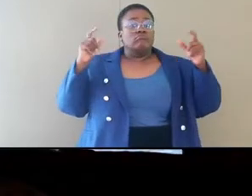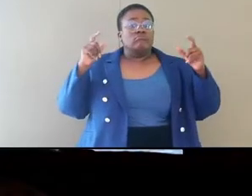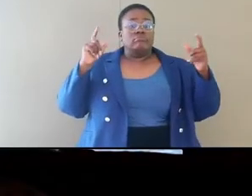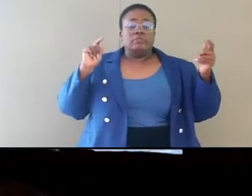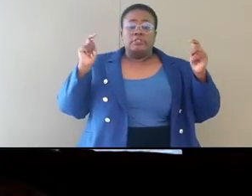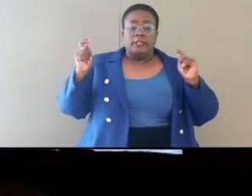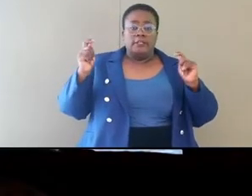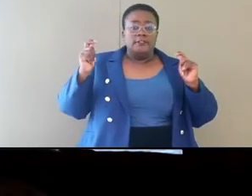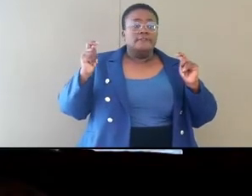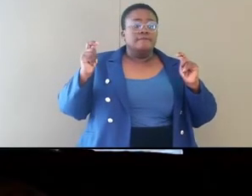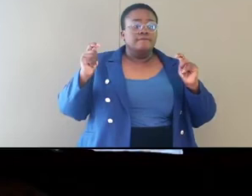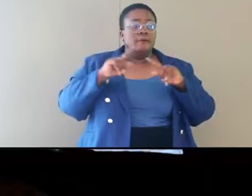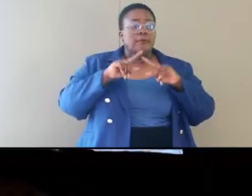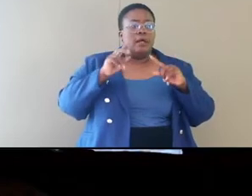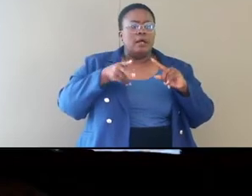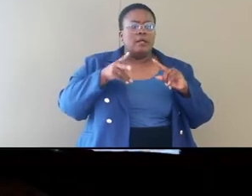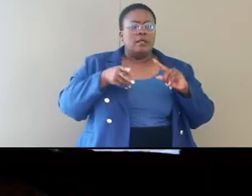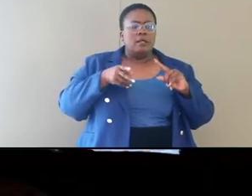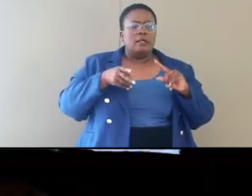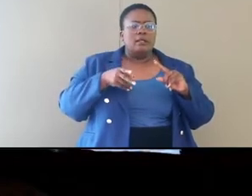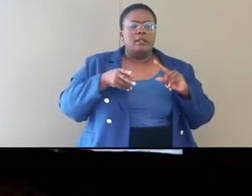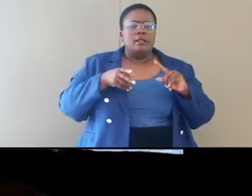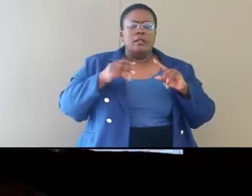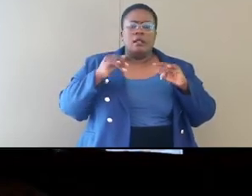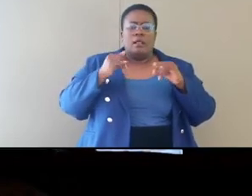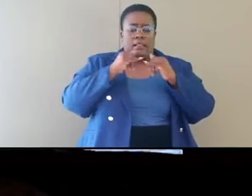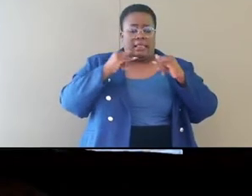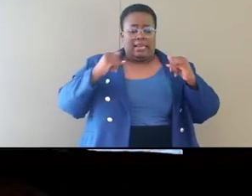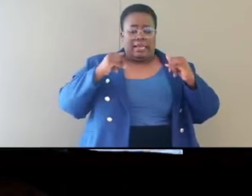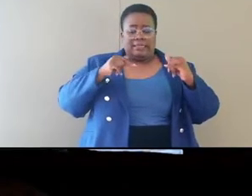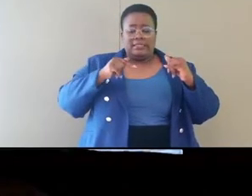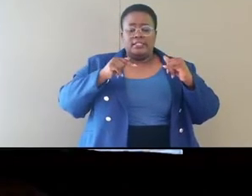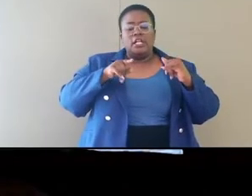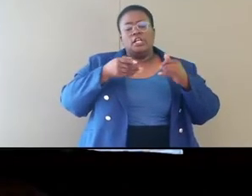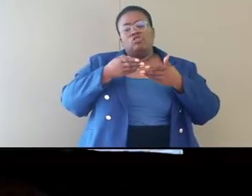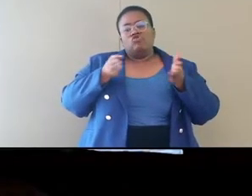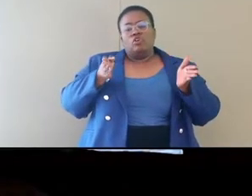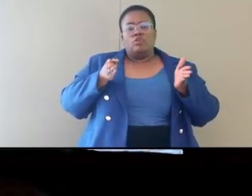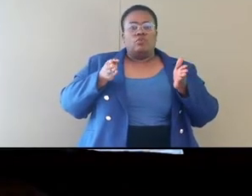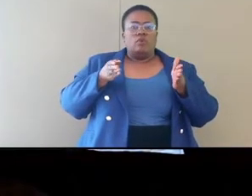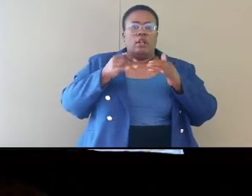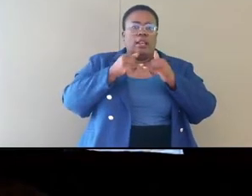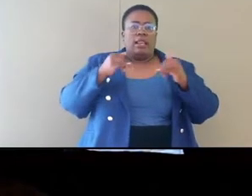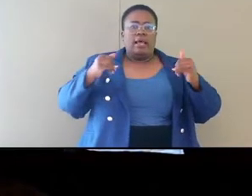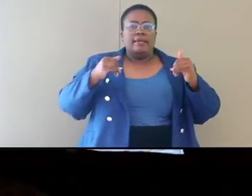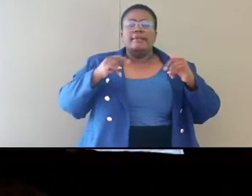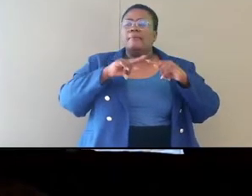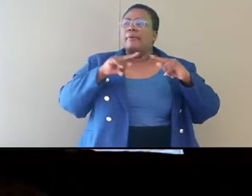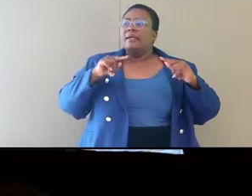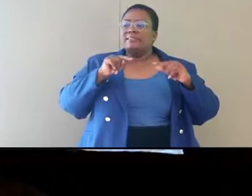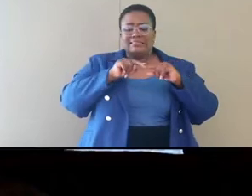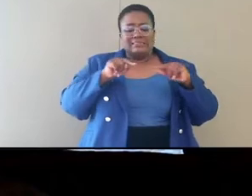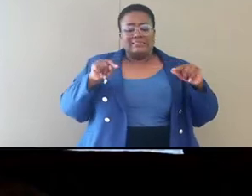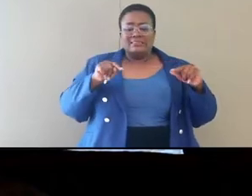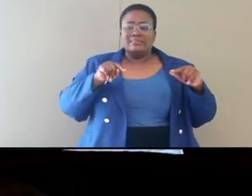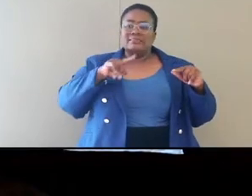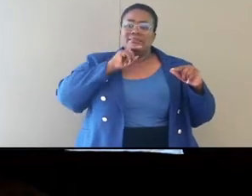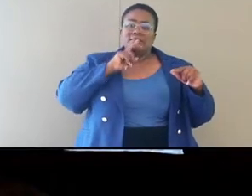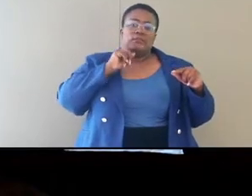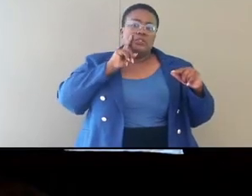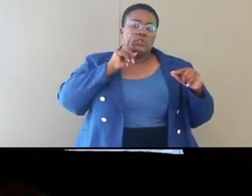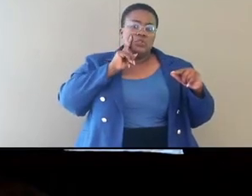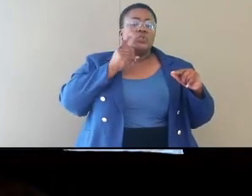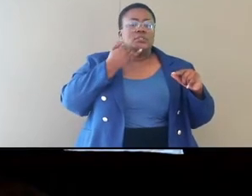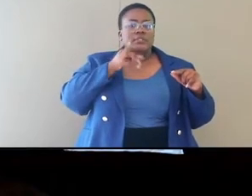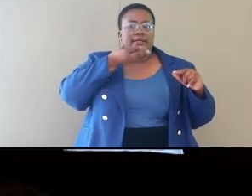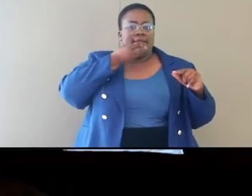diet. I'm again making the point, the poverty line is not a generous line. line. It is a line where you will still eat